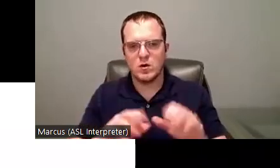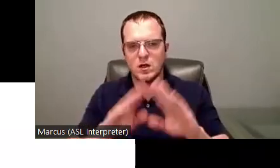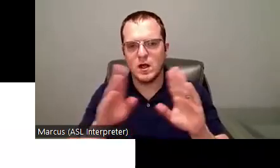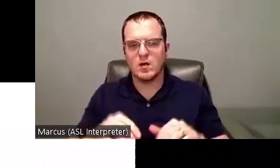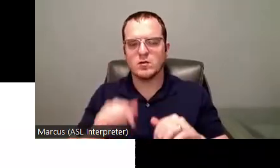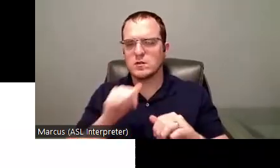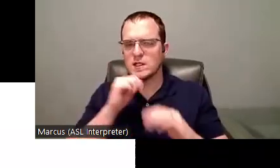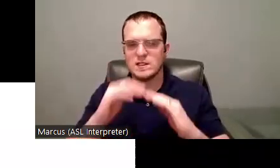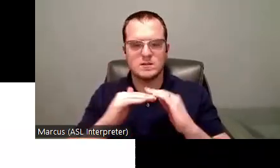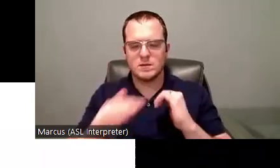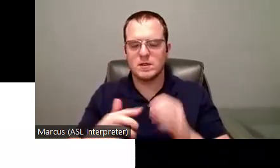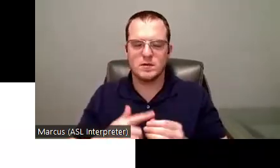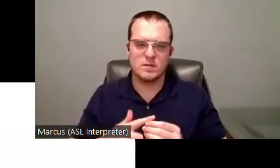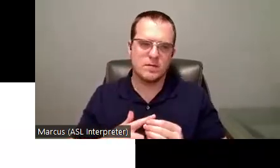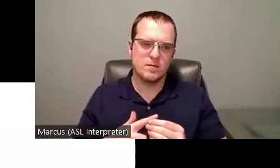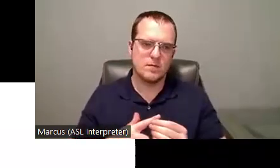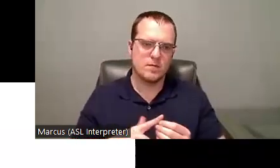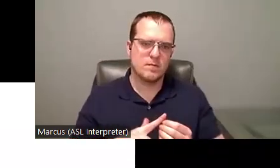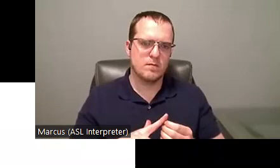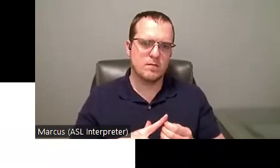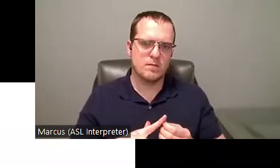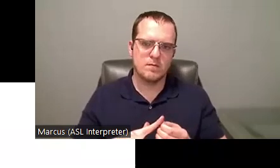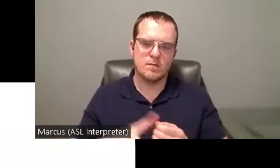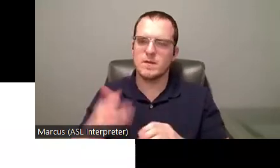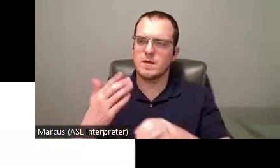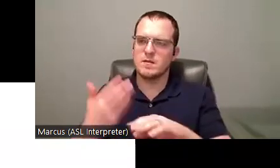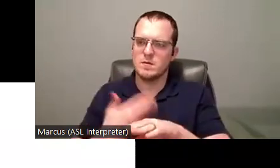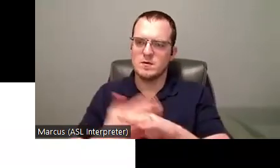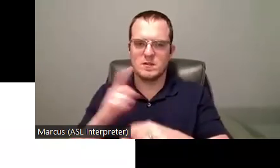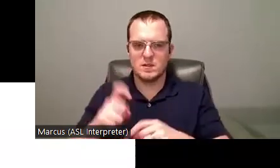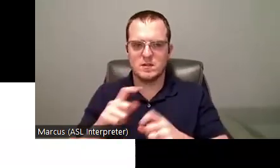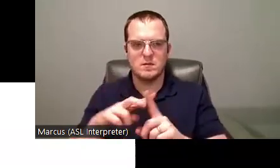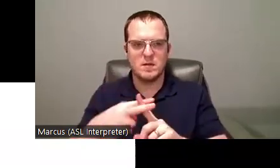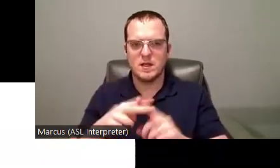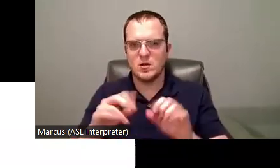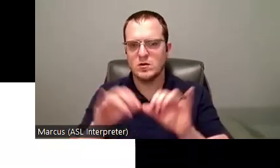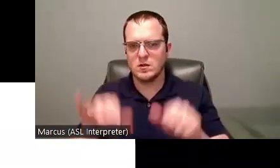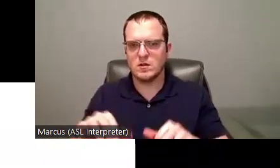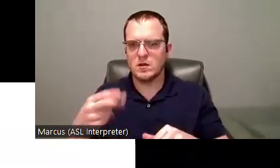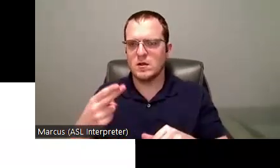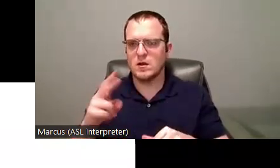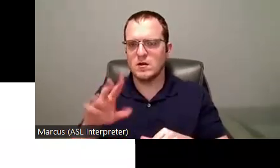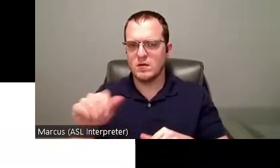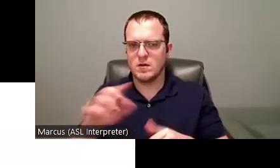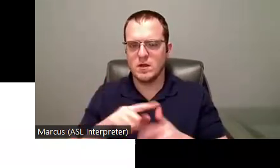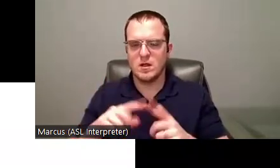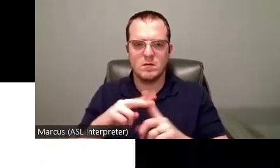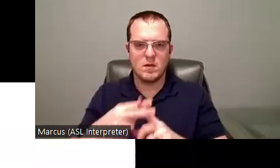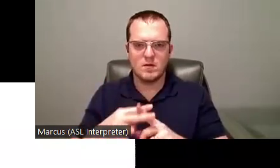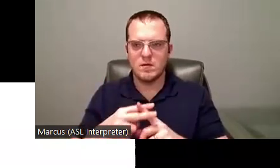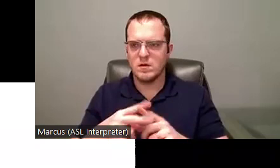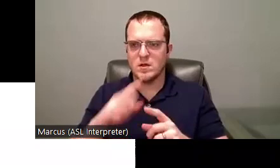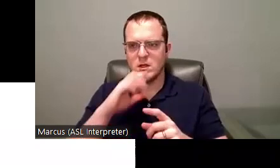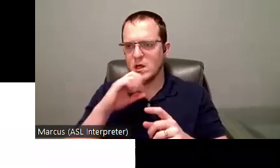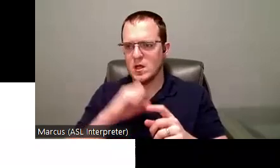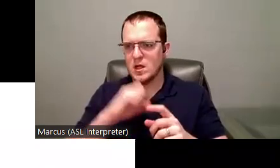instability. This building is in dire need of renovations. The mechanical systems such as HVAC and plumbing have aged beyond their